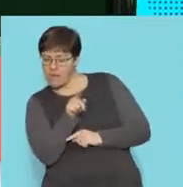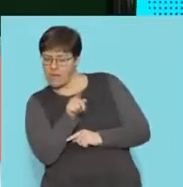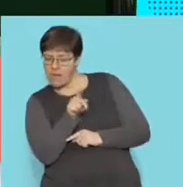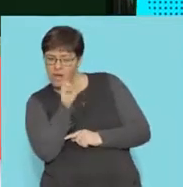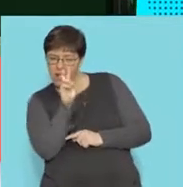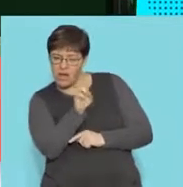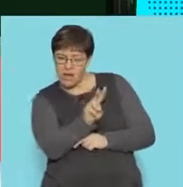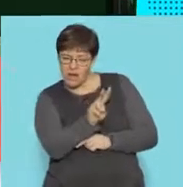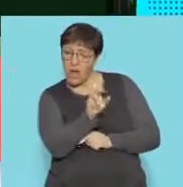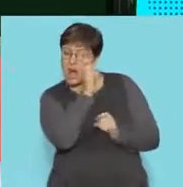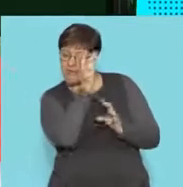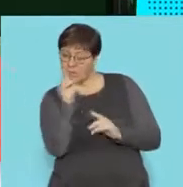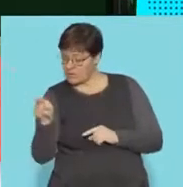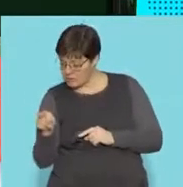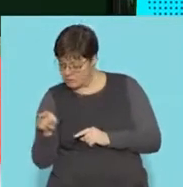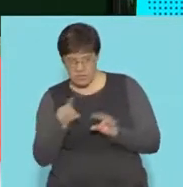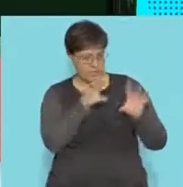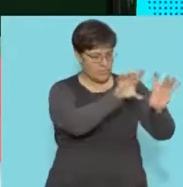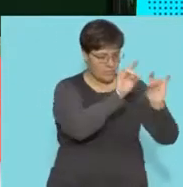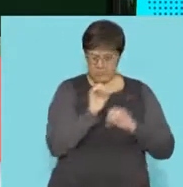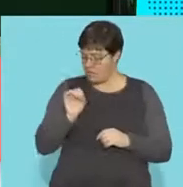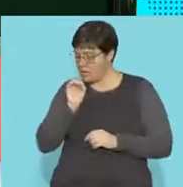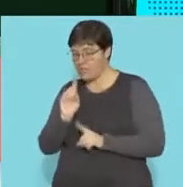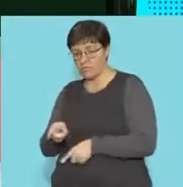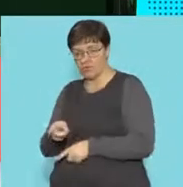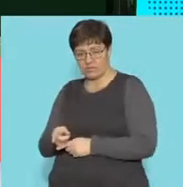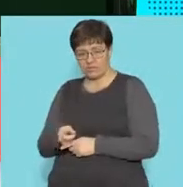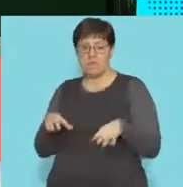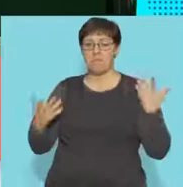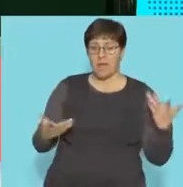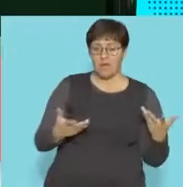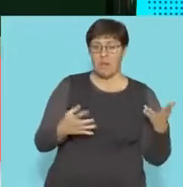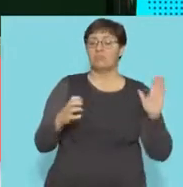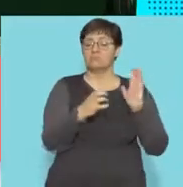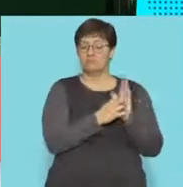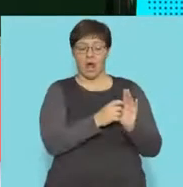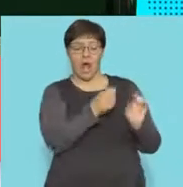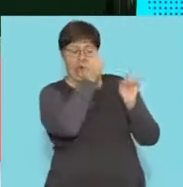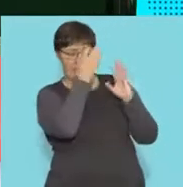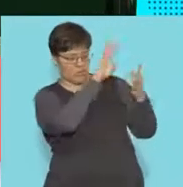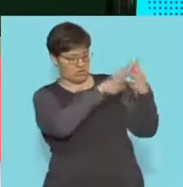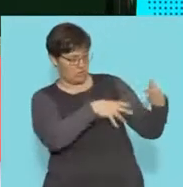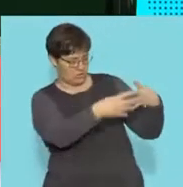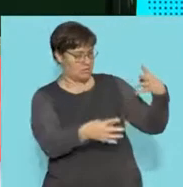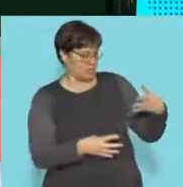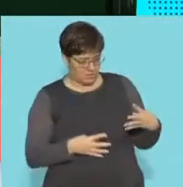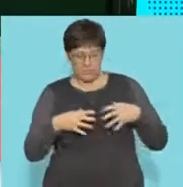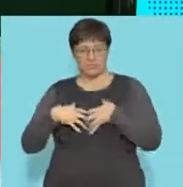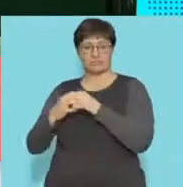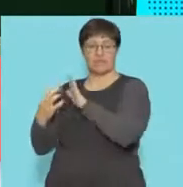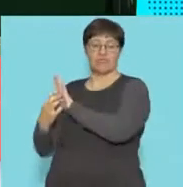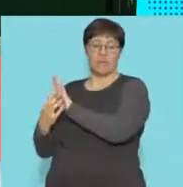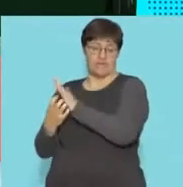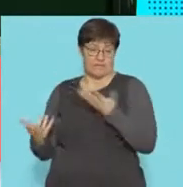respond to that information in some way. You might have to draw a graph in response to a table of